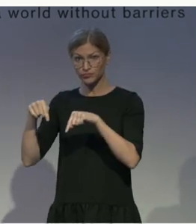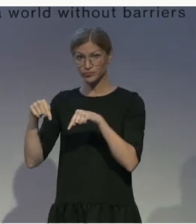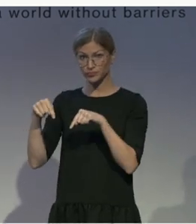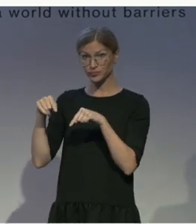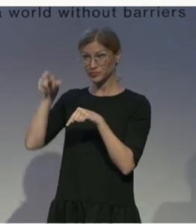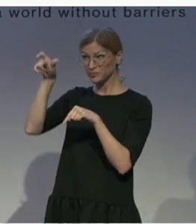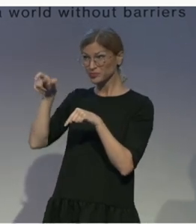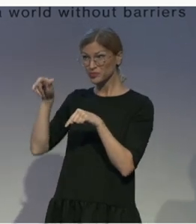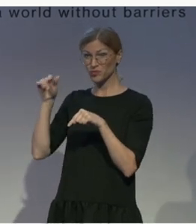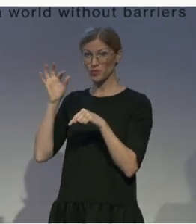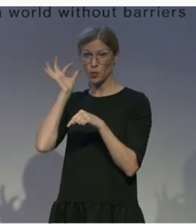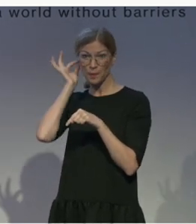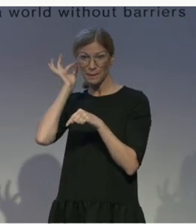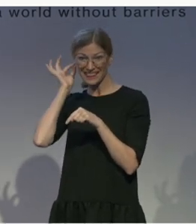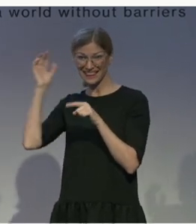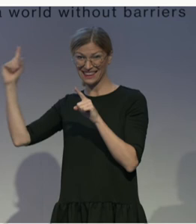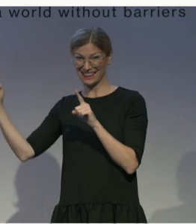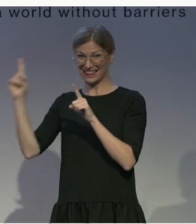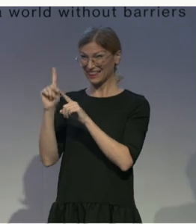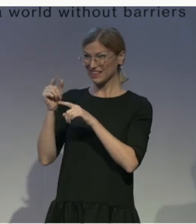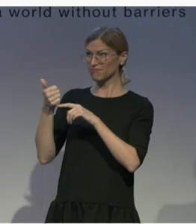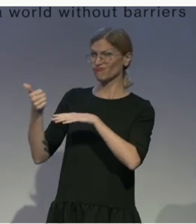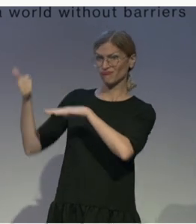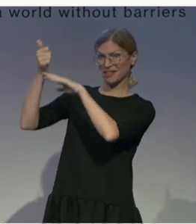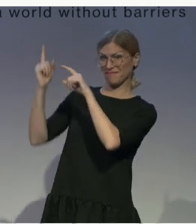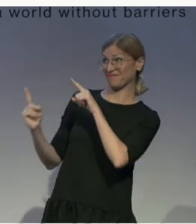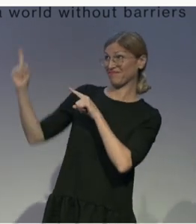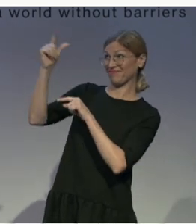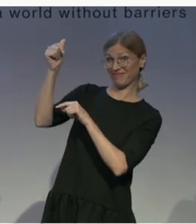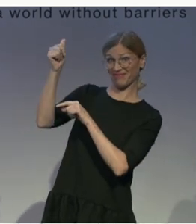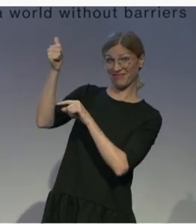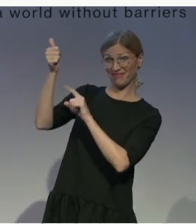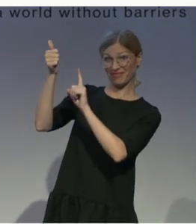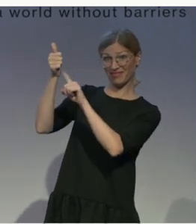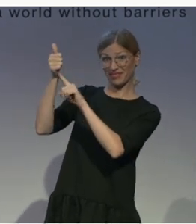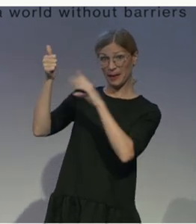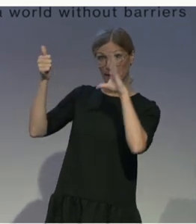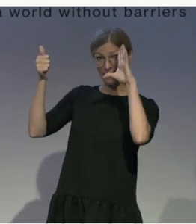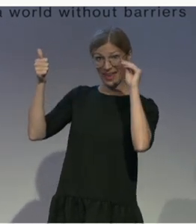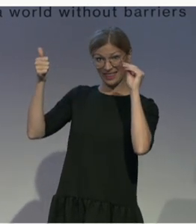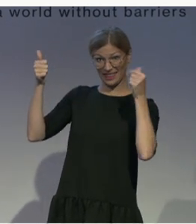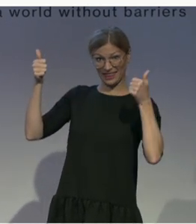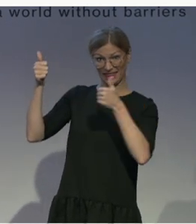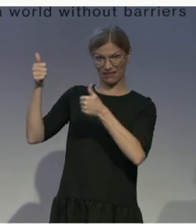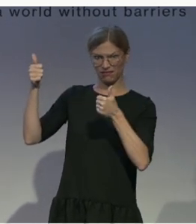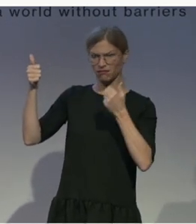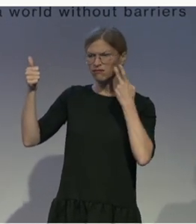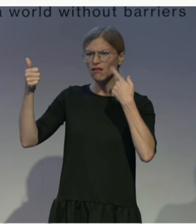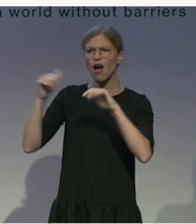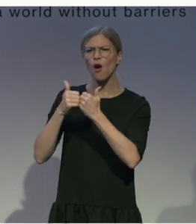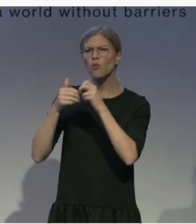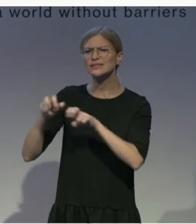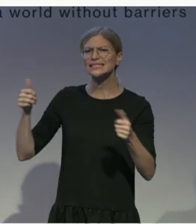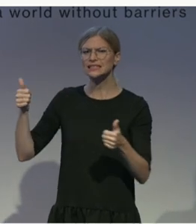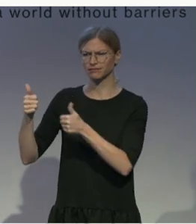employment in leadership, and it would be all male panel. Or there would be a conference assessing the needs